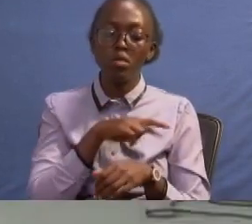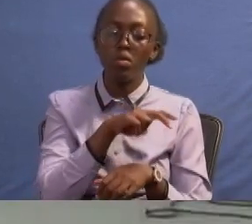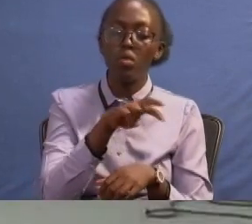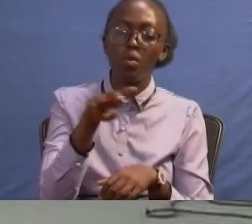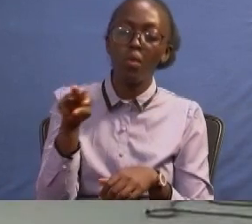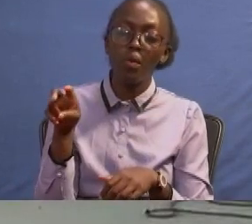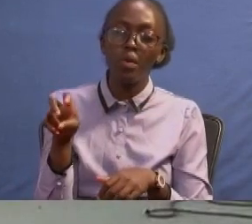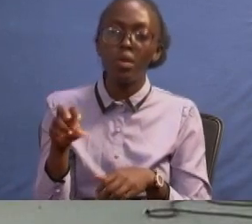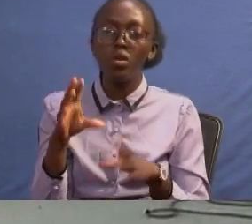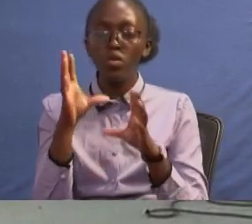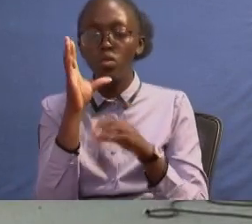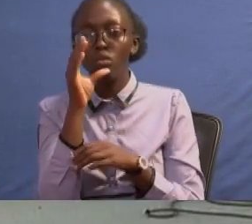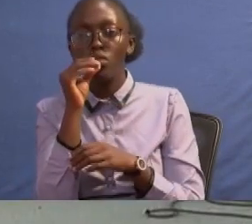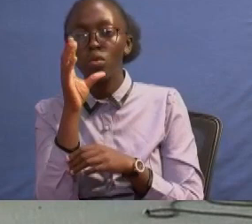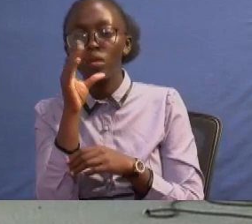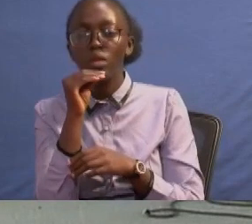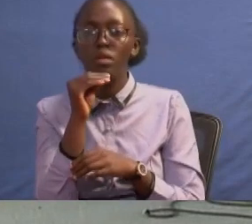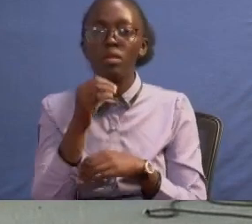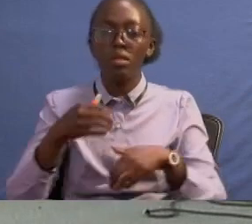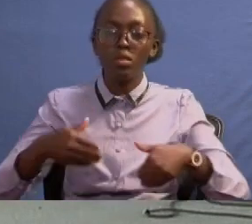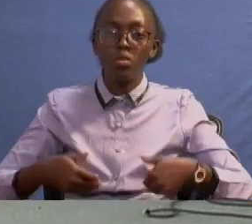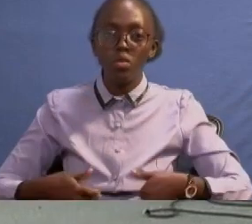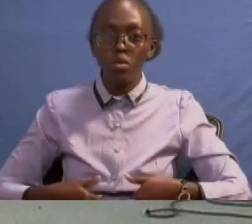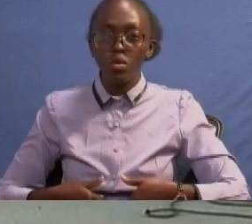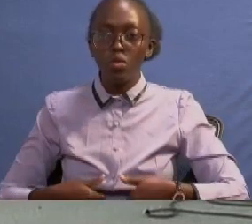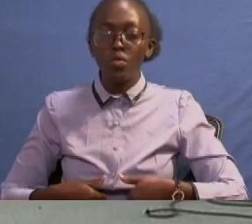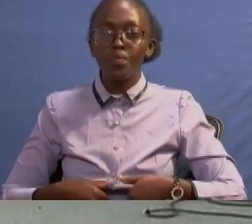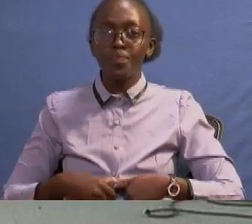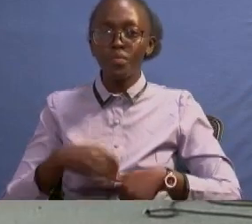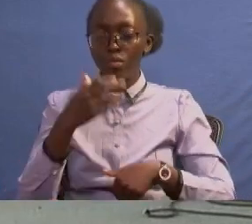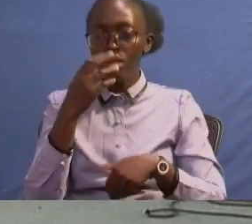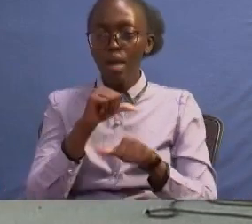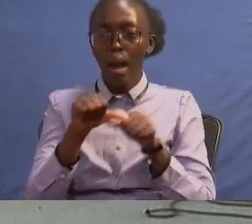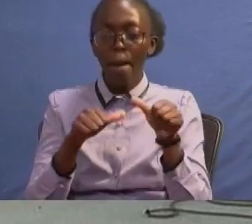speaking to the young people concerning this illicit brew,